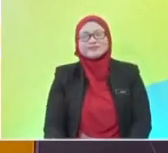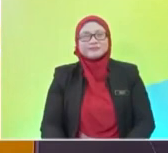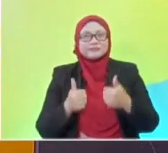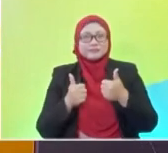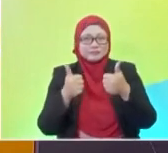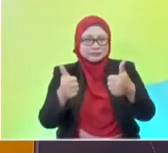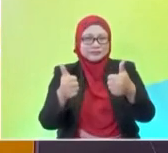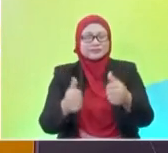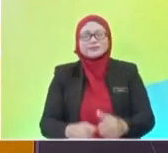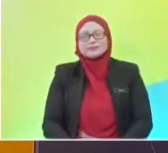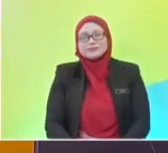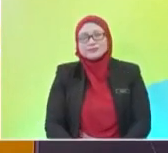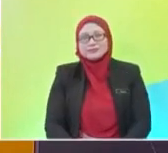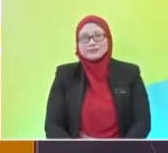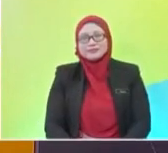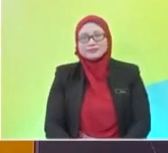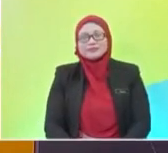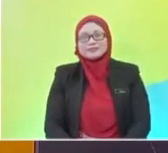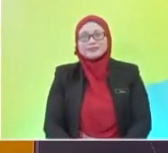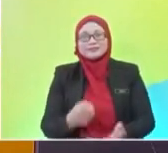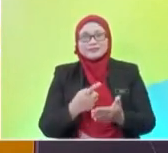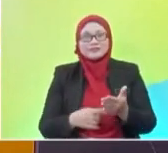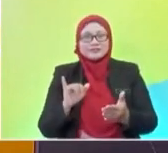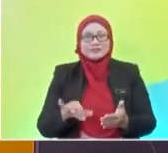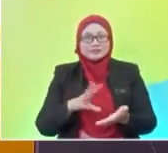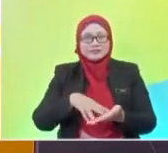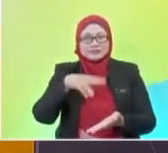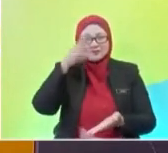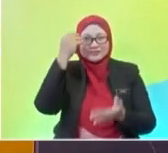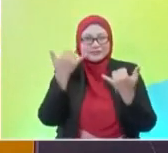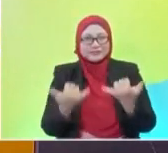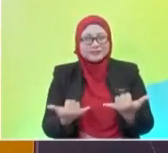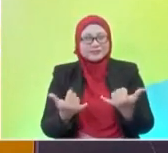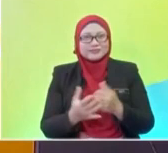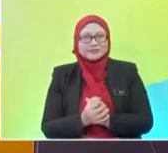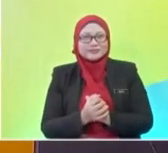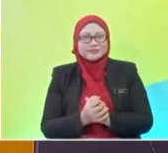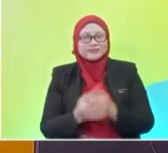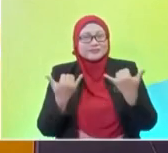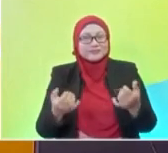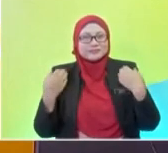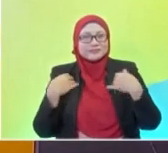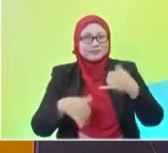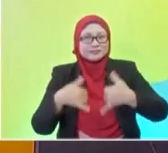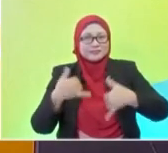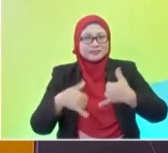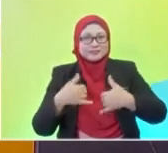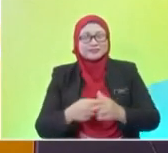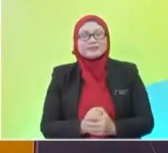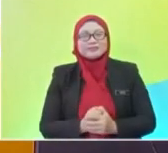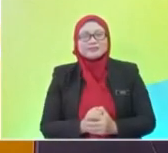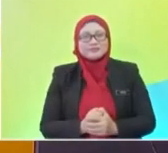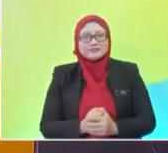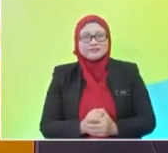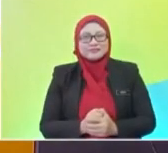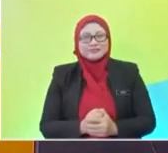Yeah! Okay. Well, teacher, what are we going to learn in this next segment, teacher? Okay, we have a game. It's a